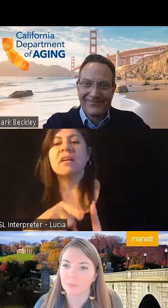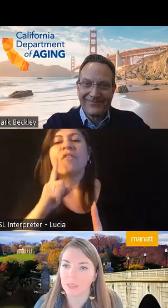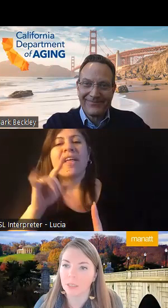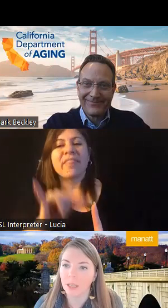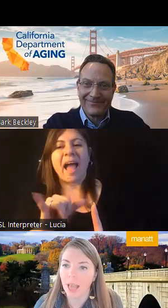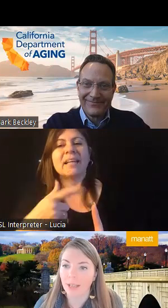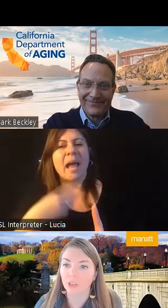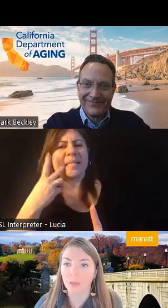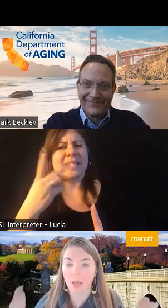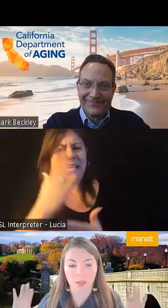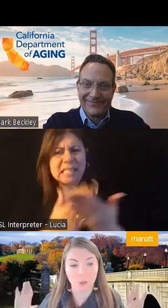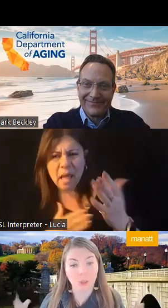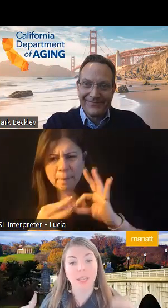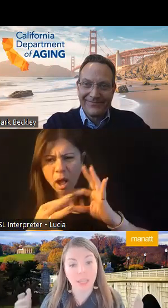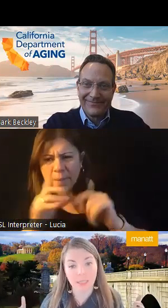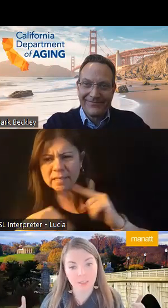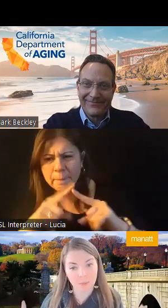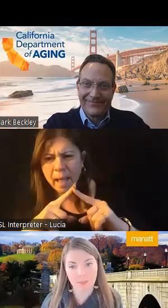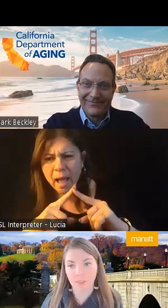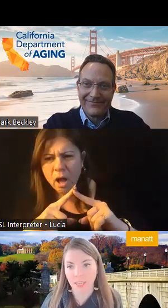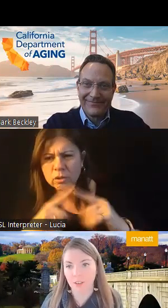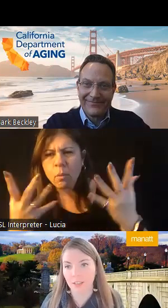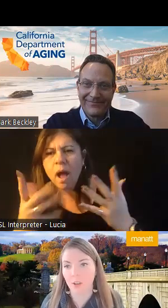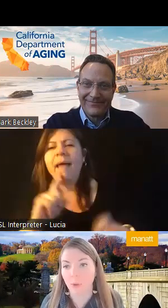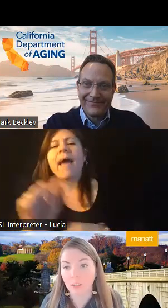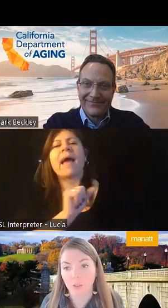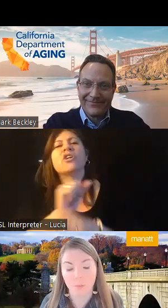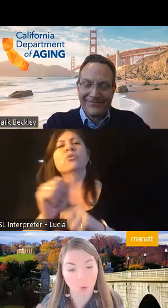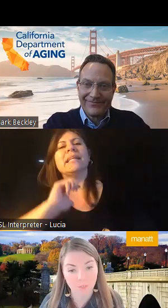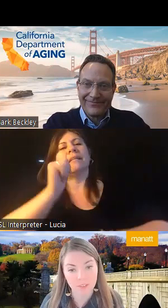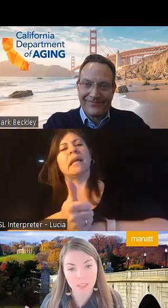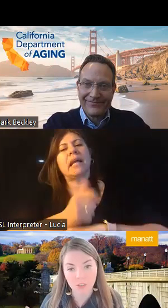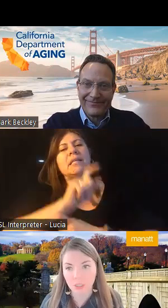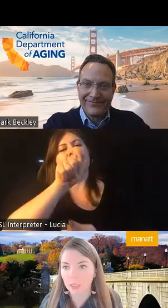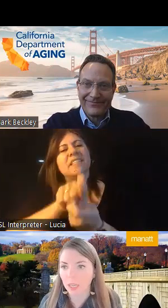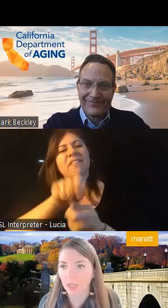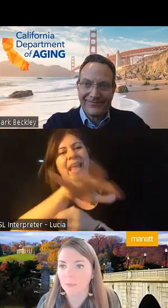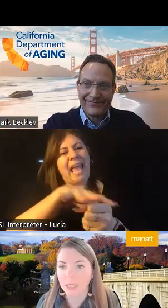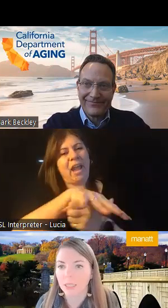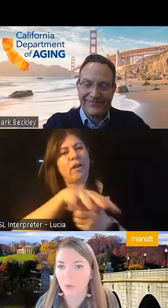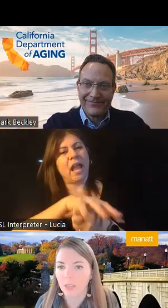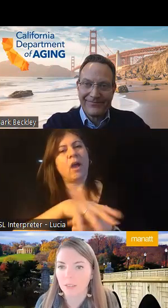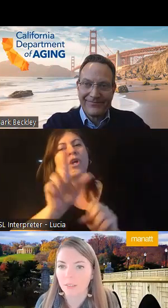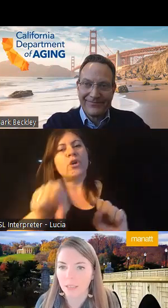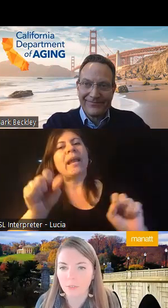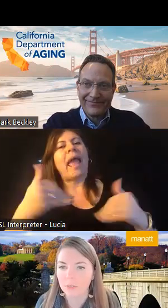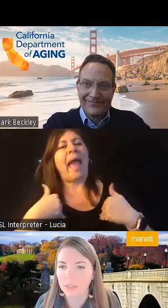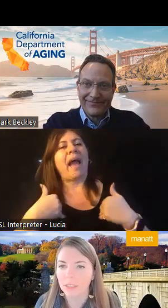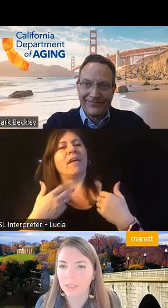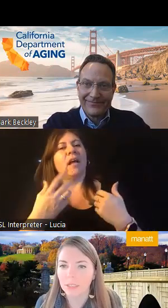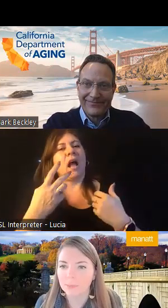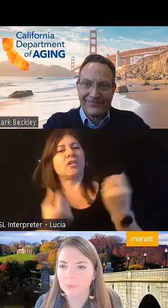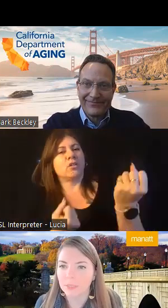around actually creating specific areas to support visitation in a way that is